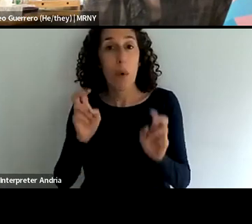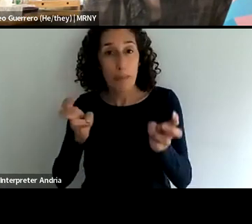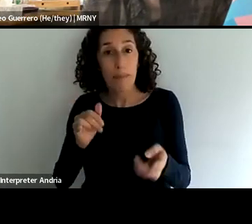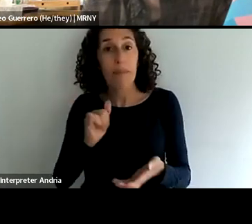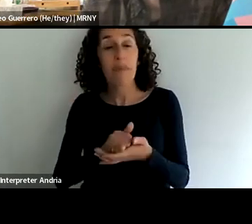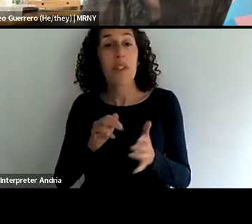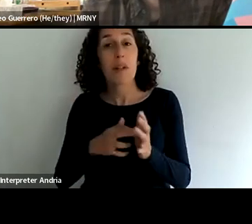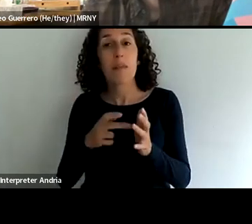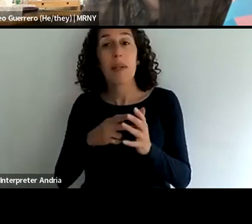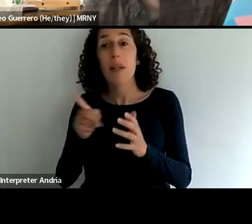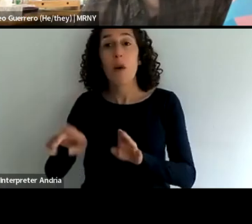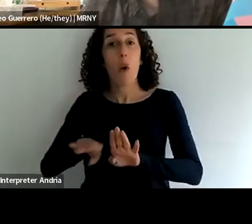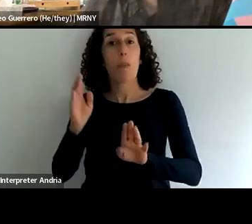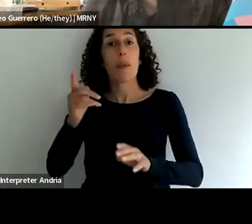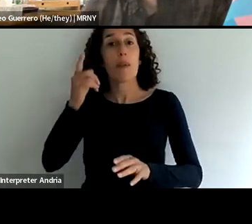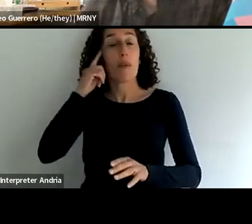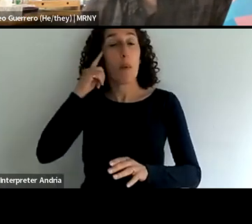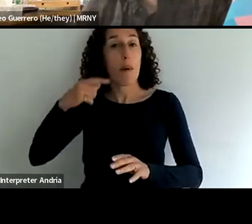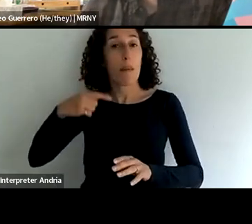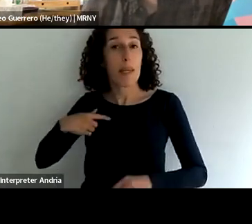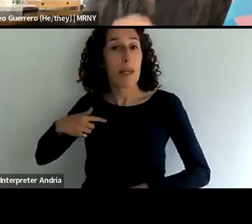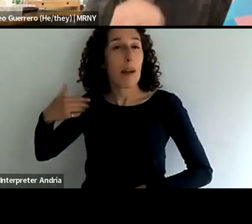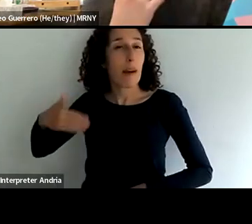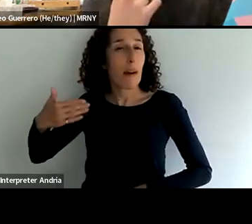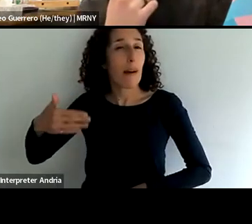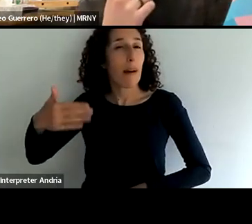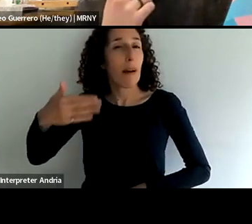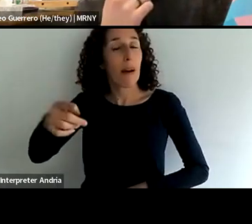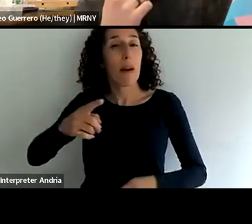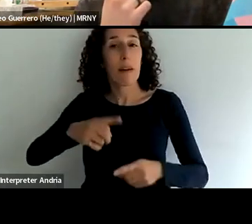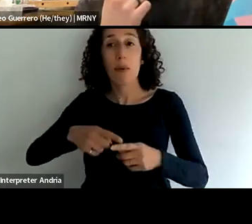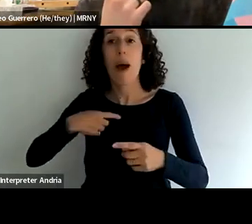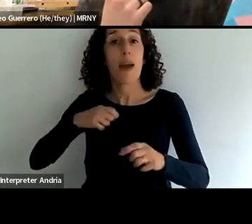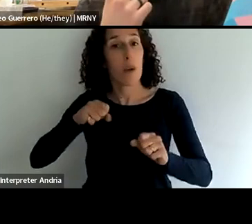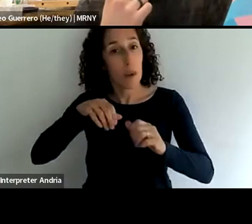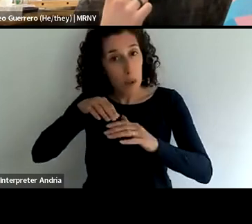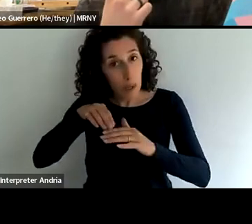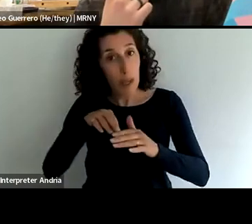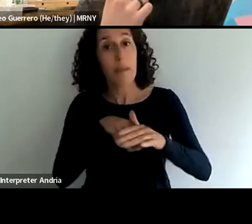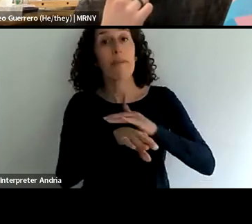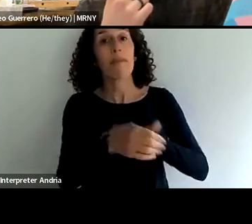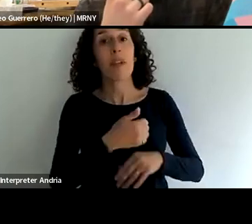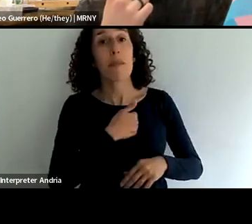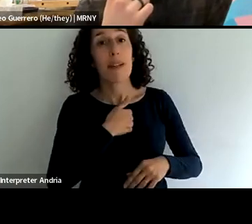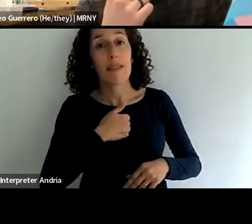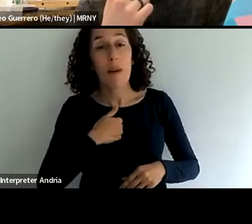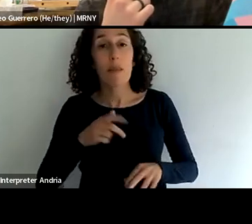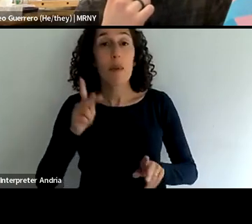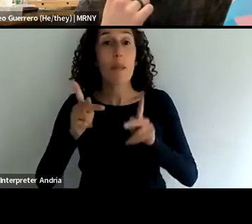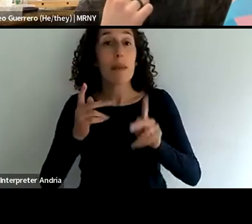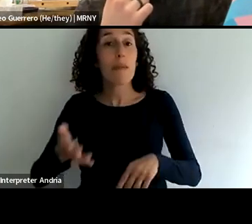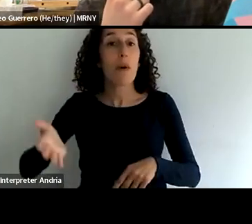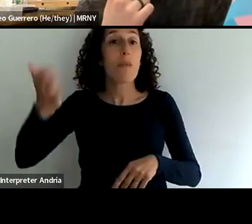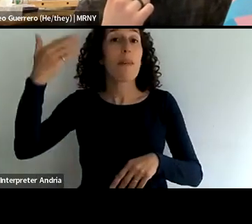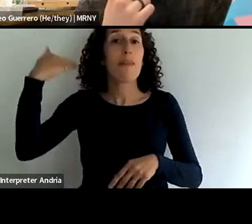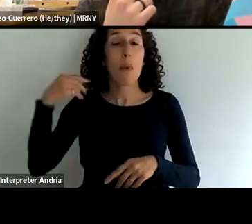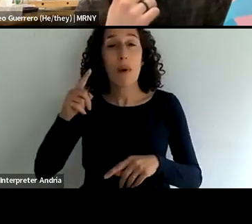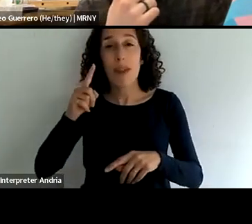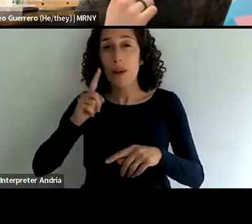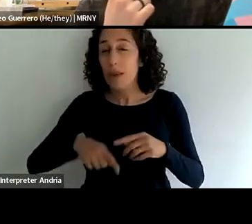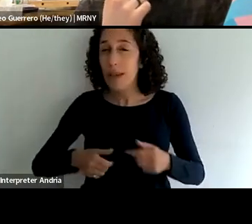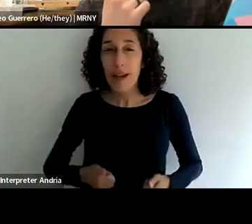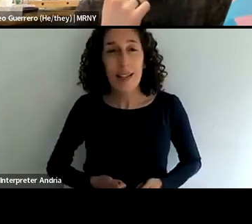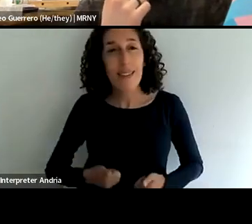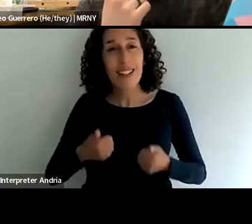ancestors and transcestors who are not here, who lived very difficult lives where they couldn't even make it to 34, or they couldn't make